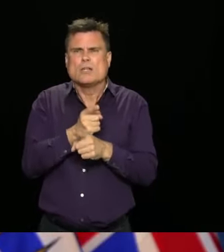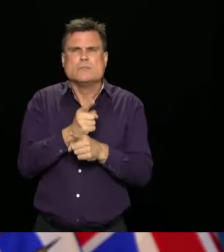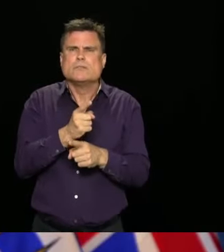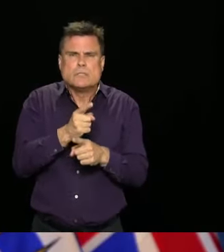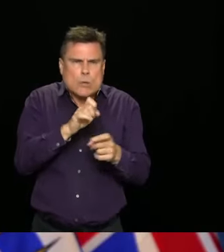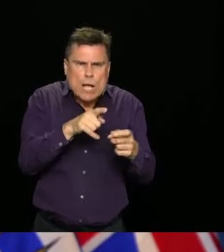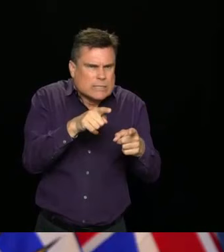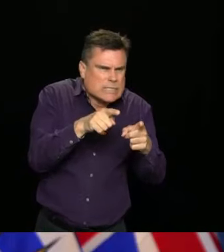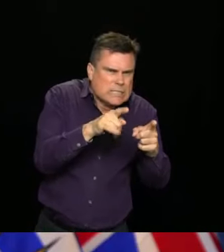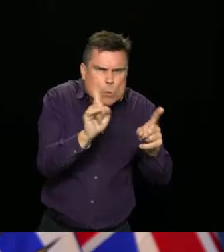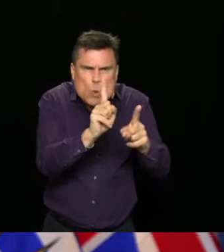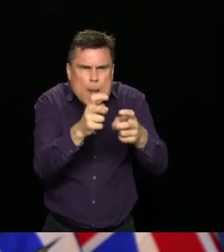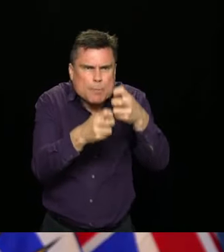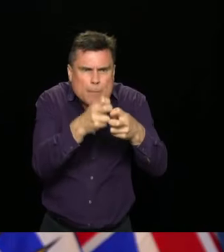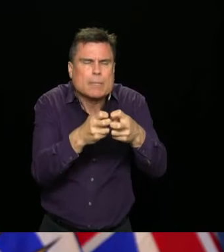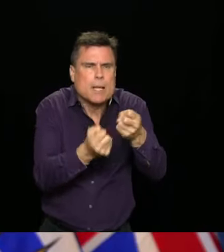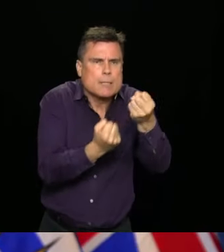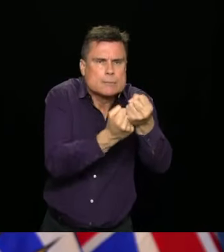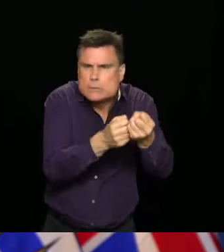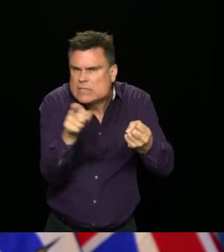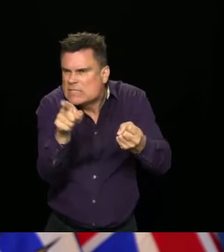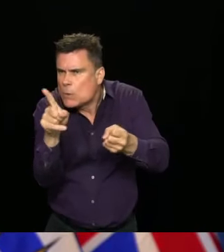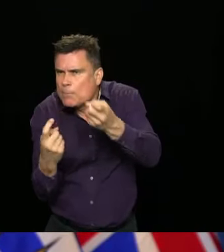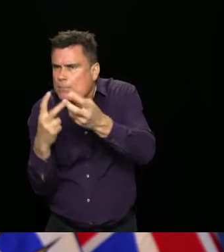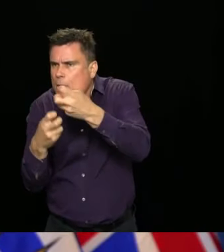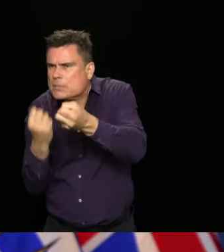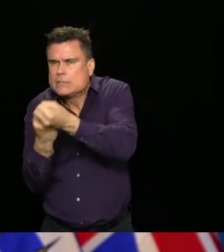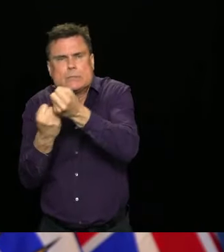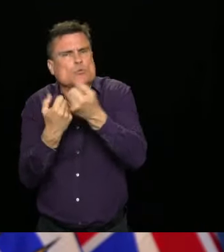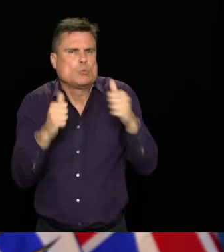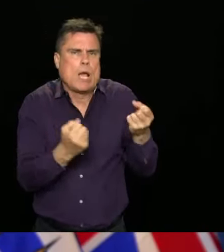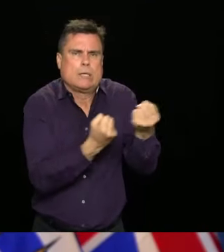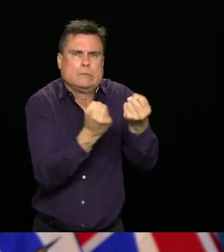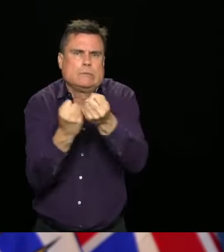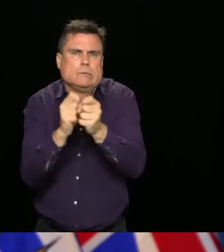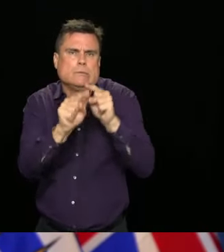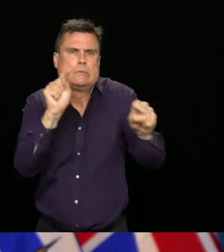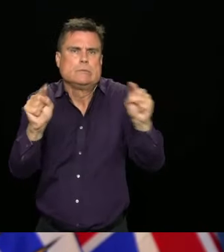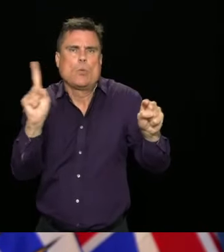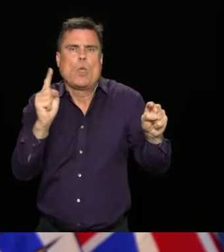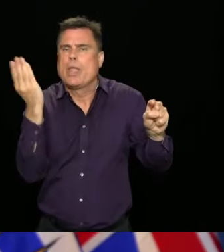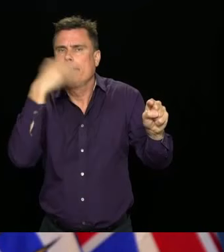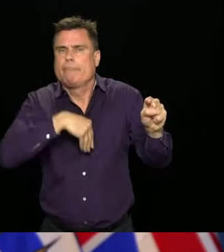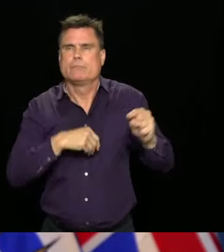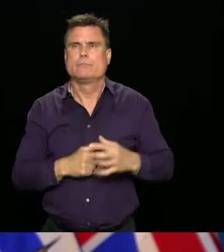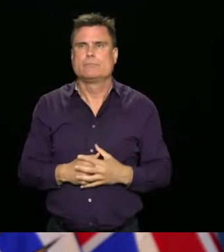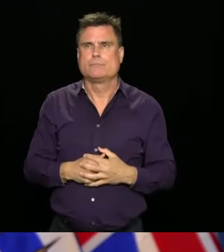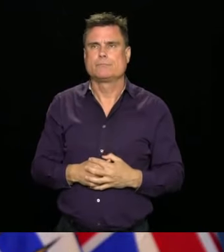in a variety of different ways. Next question is from Angela Jones, CTV.